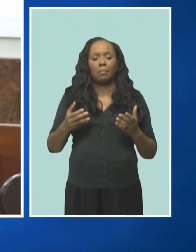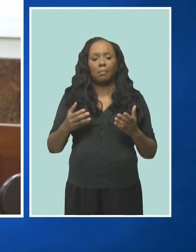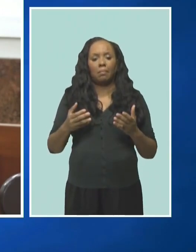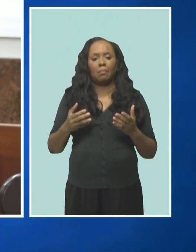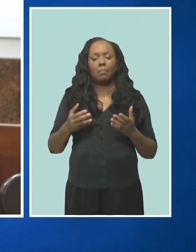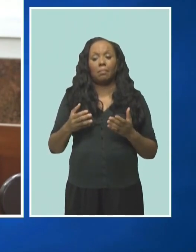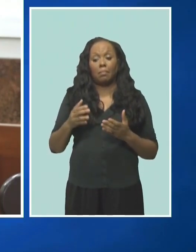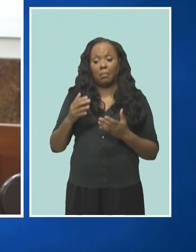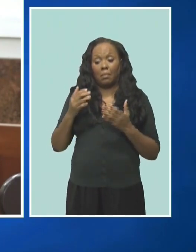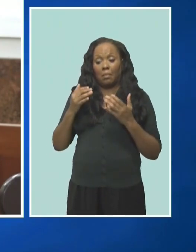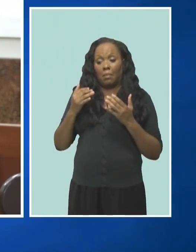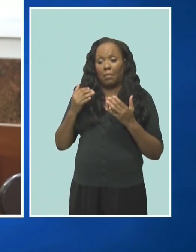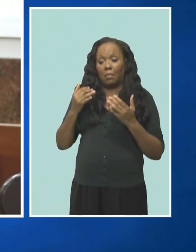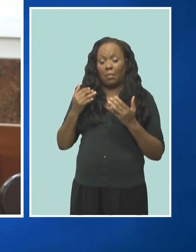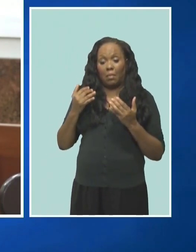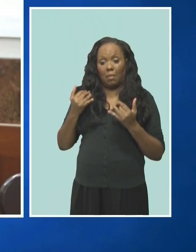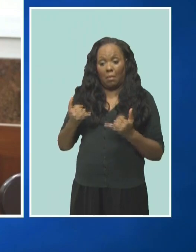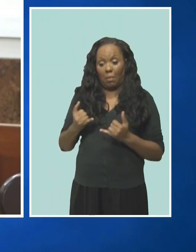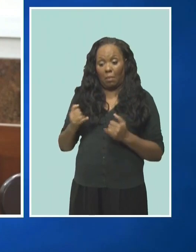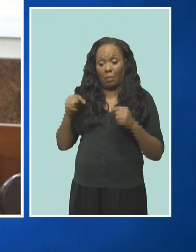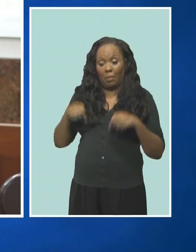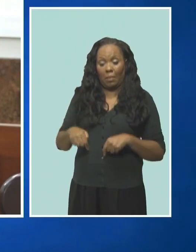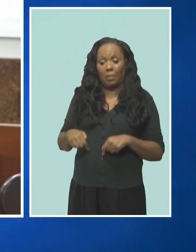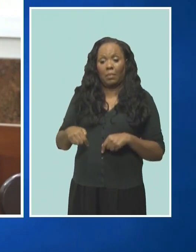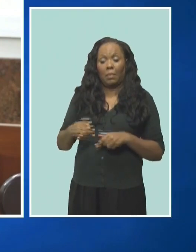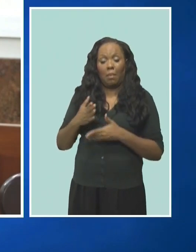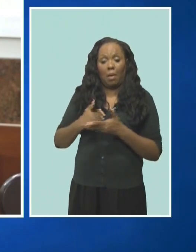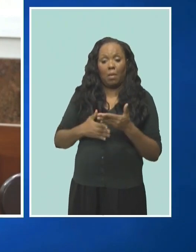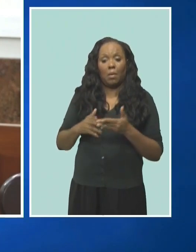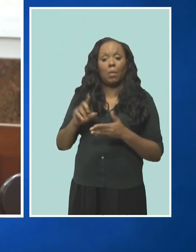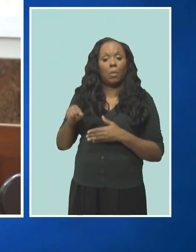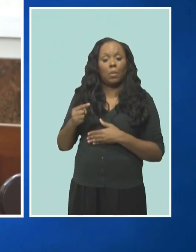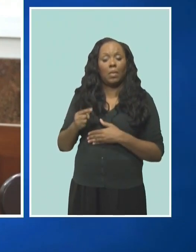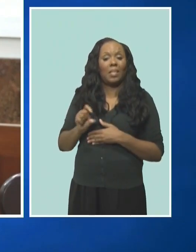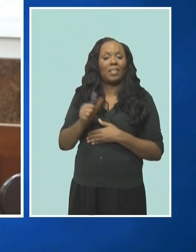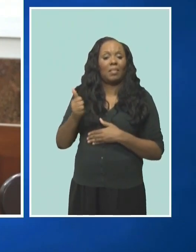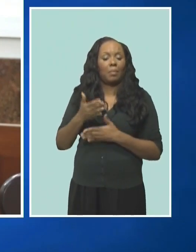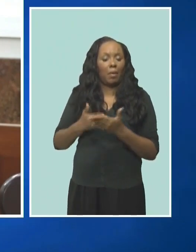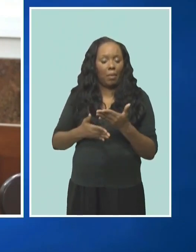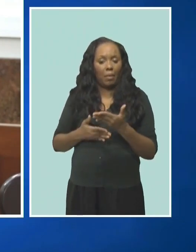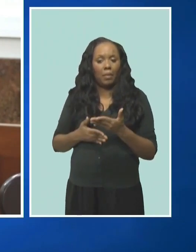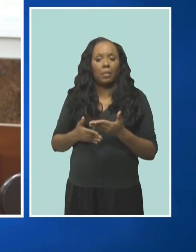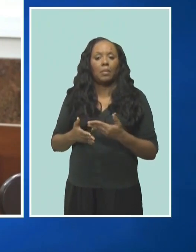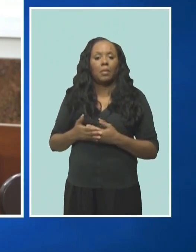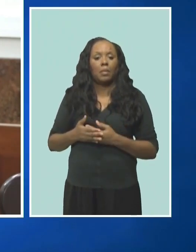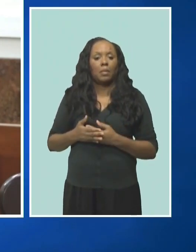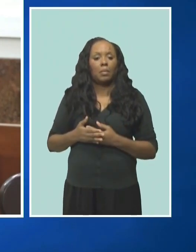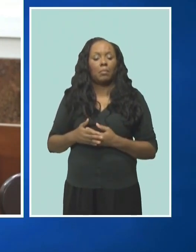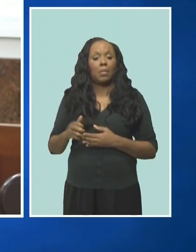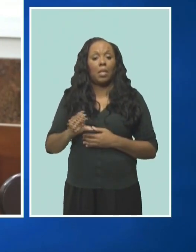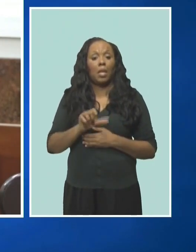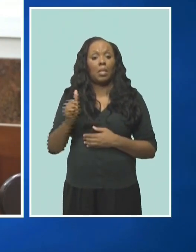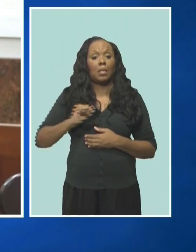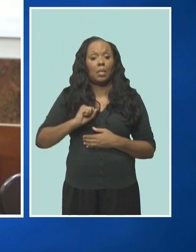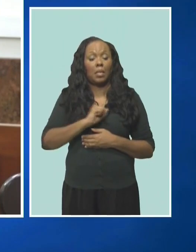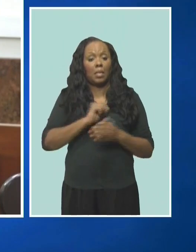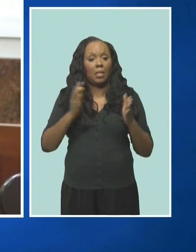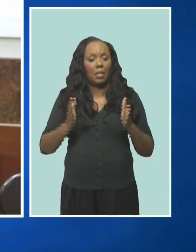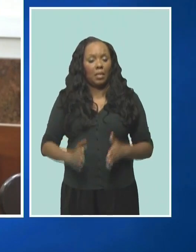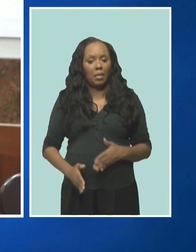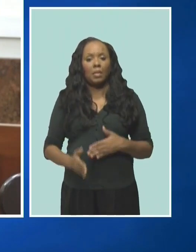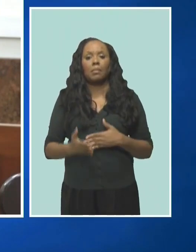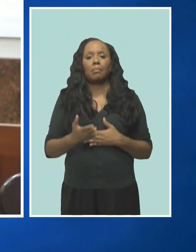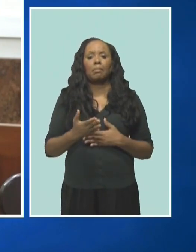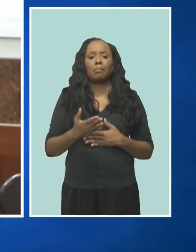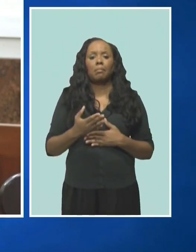this is just another layer, and I believe, as was mentioned by Senator Boyce, that we do